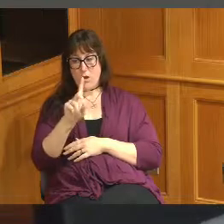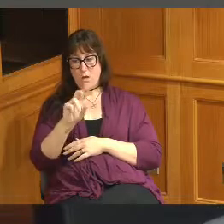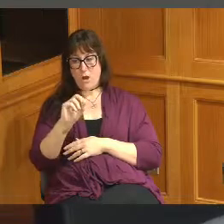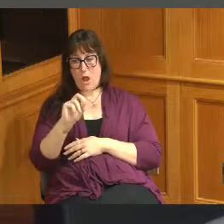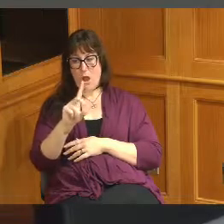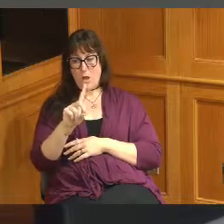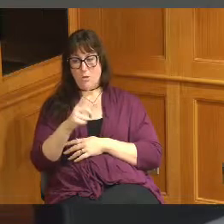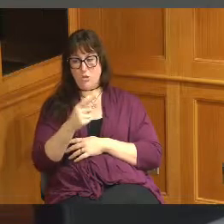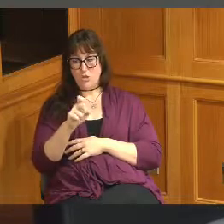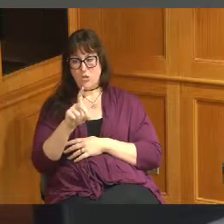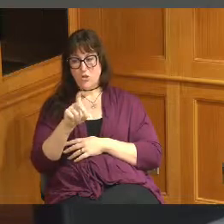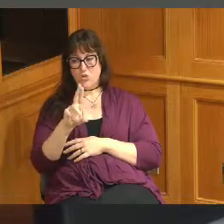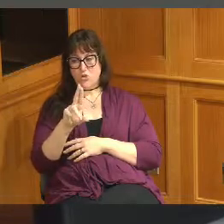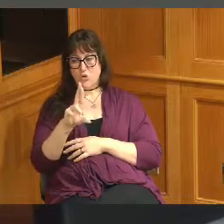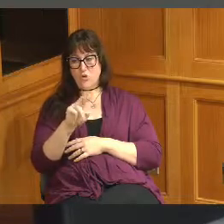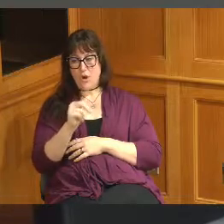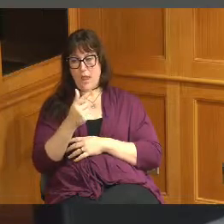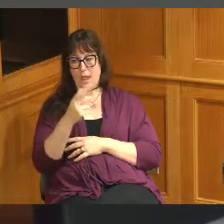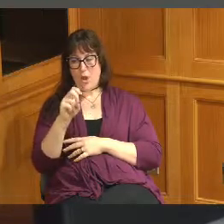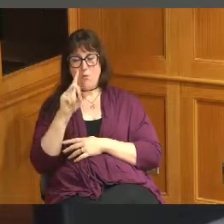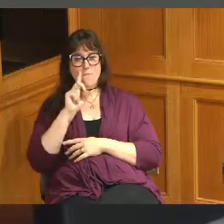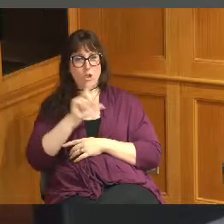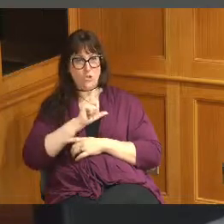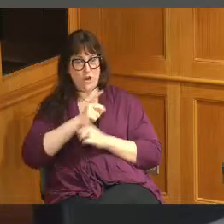the Hamilton County Sheriff's Office,